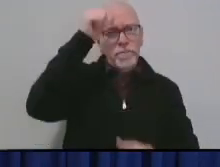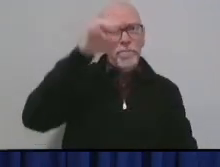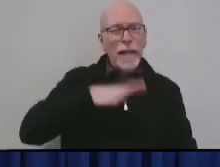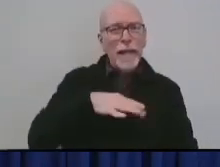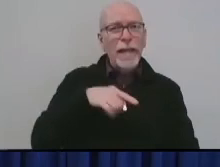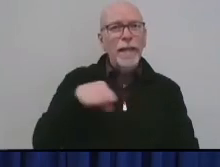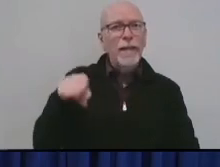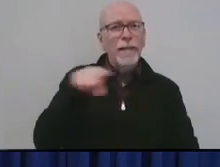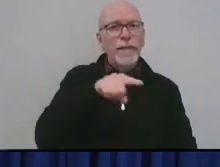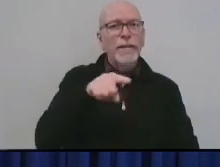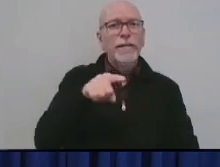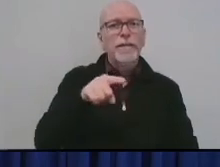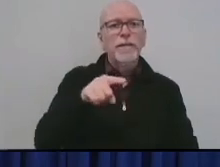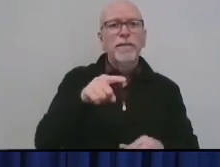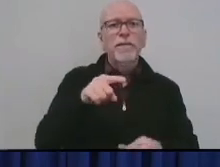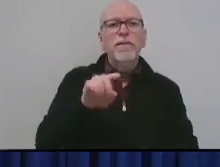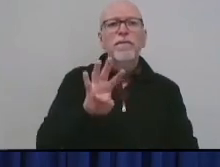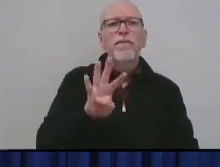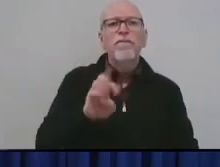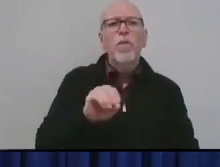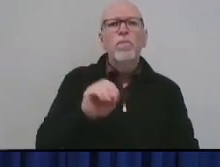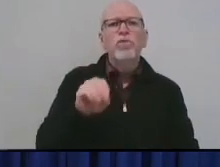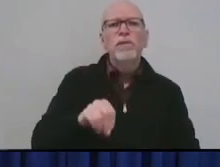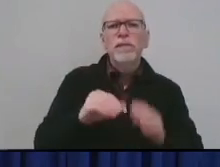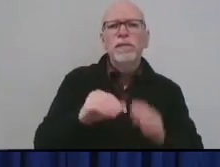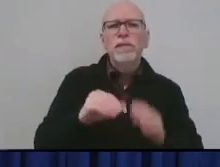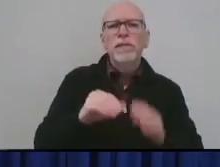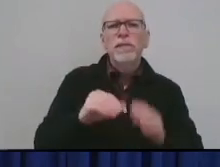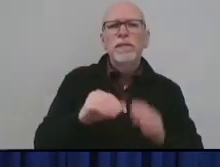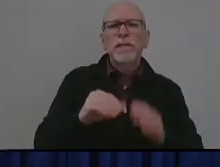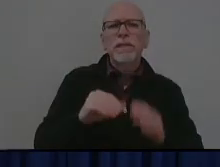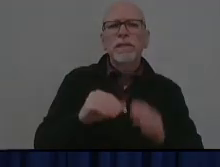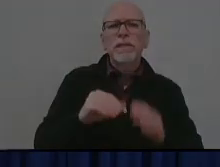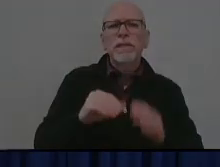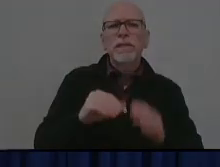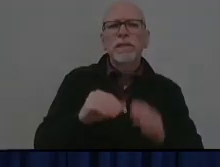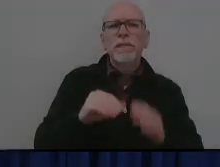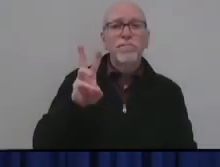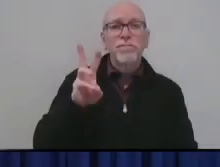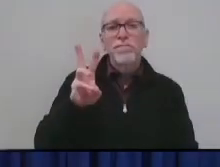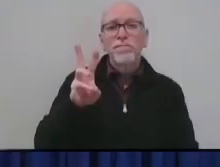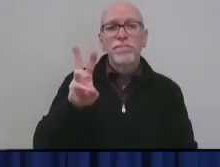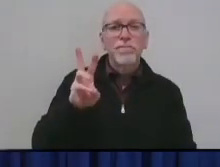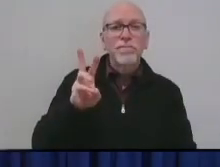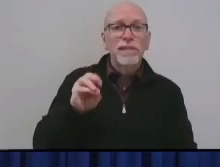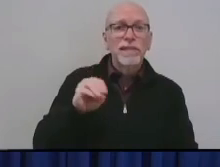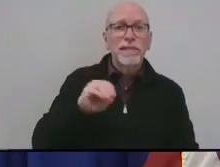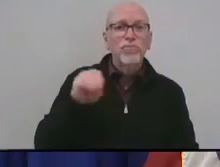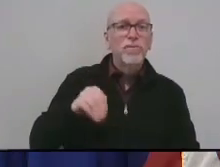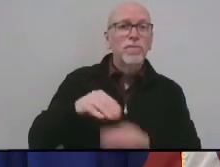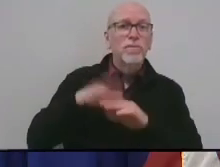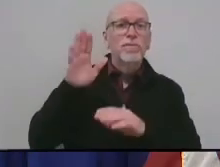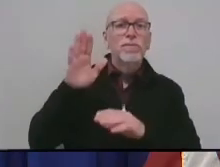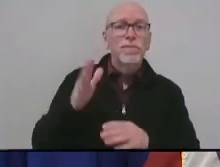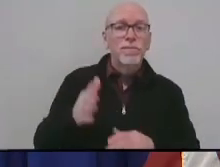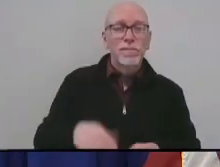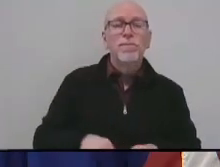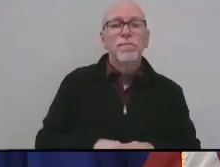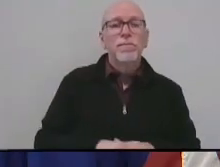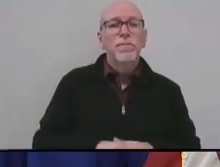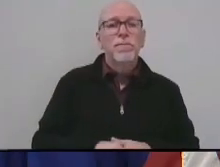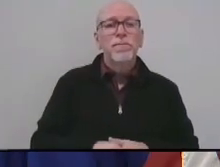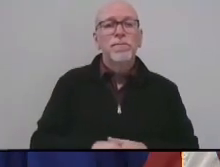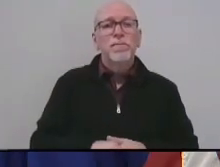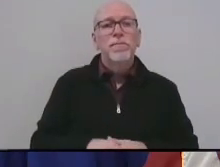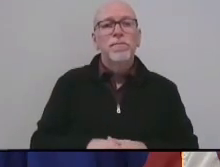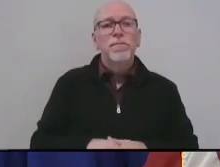under 40%, and women or north there, and